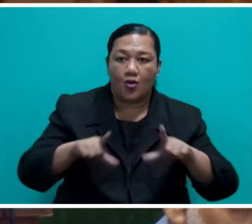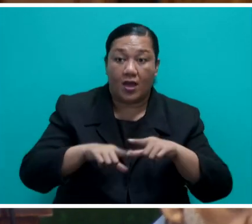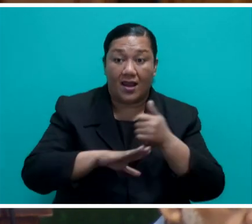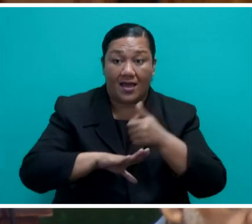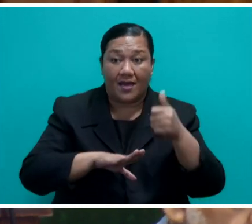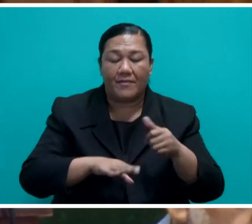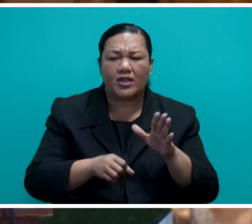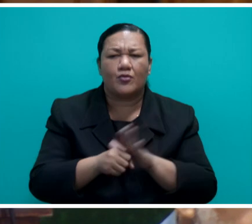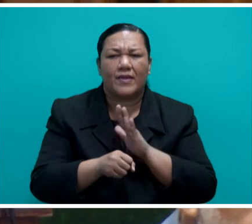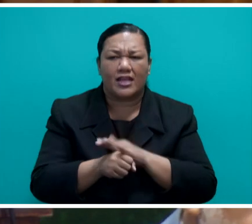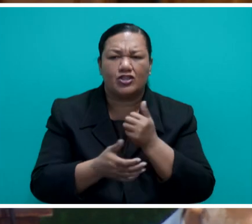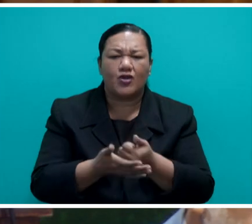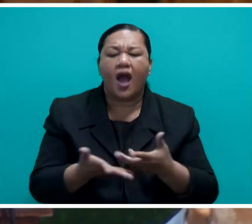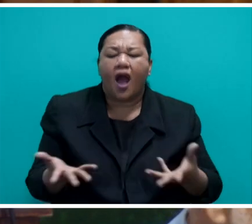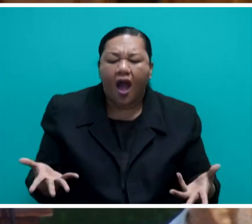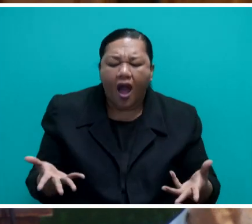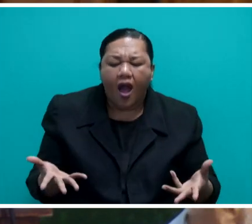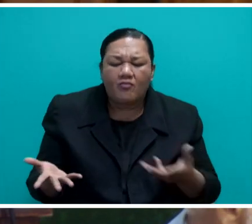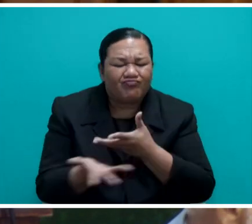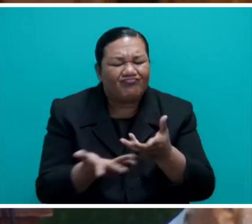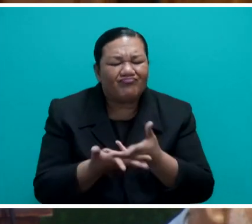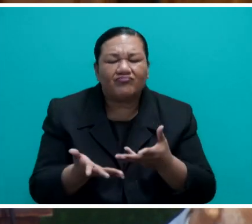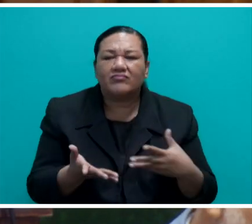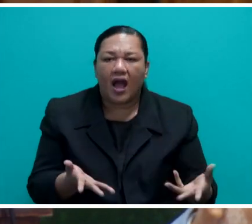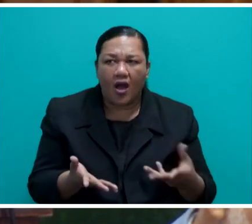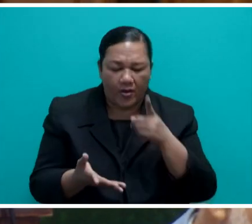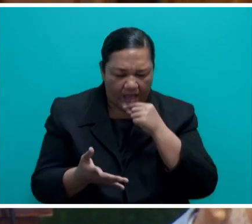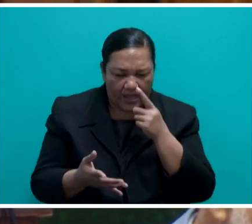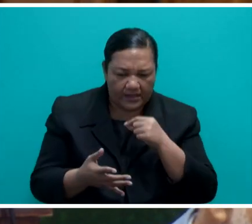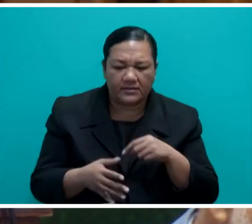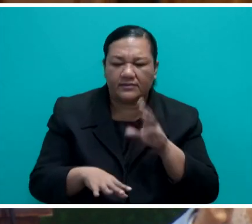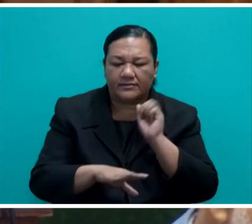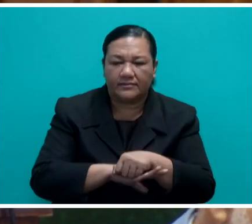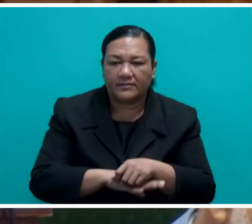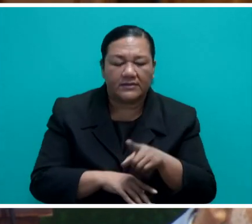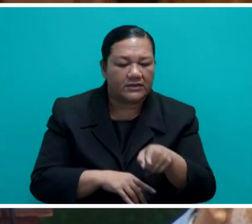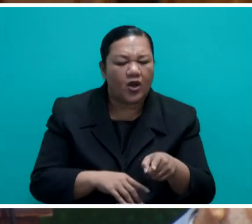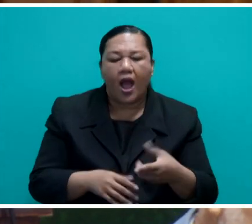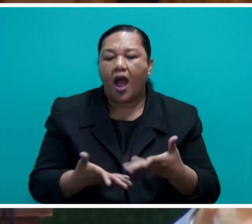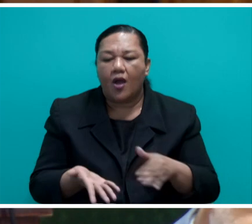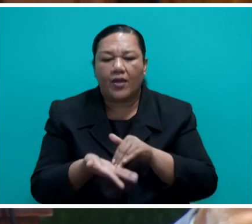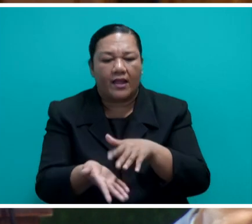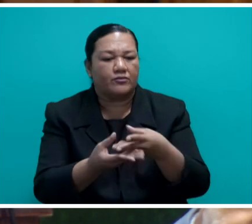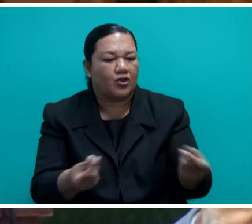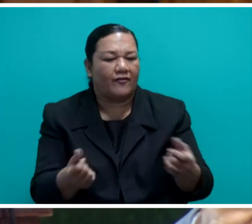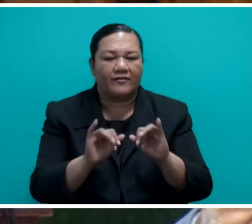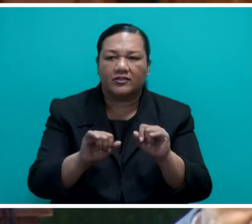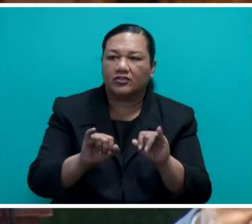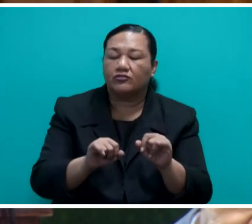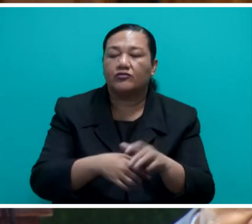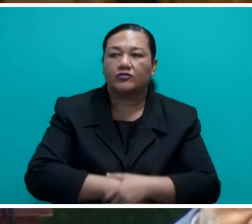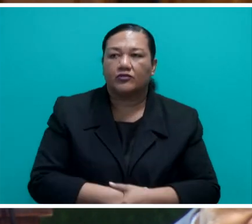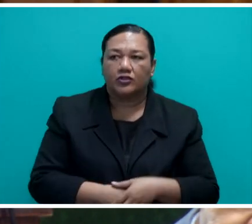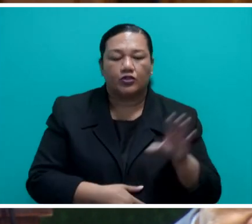accommodated under the current budget. We need to consult on